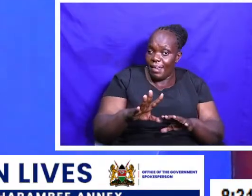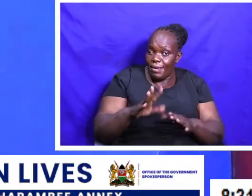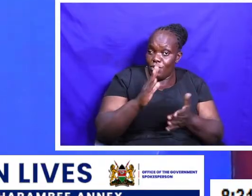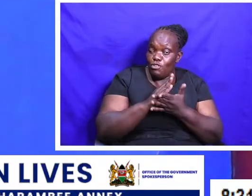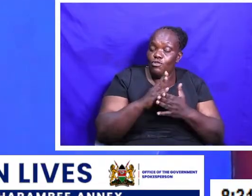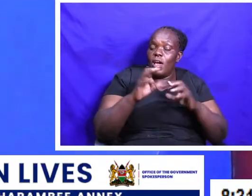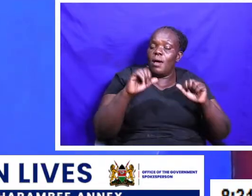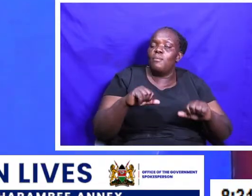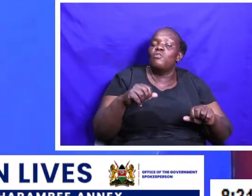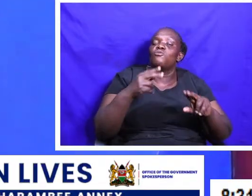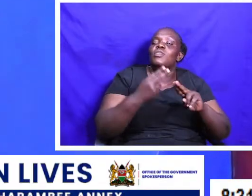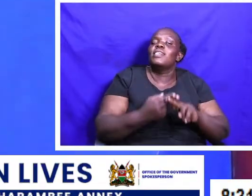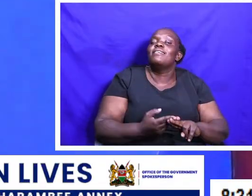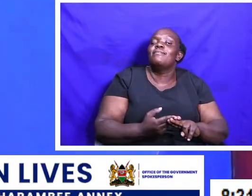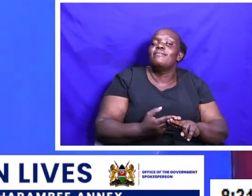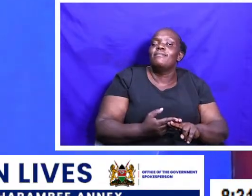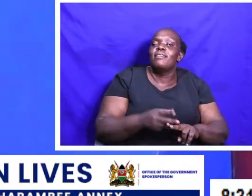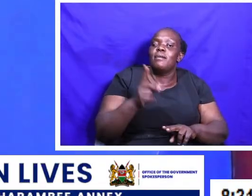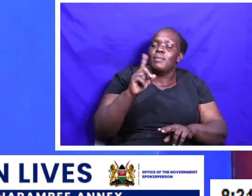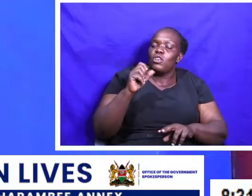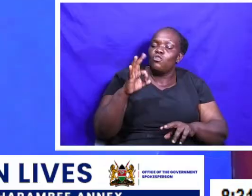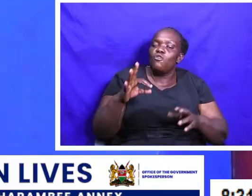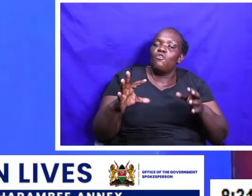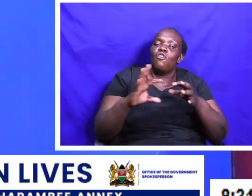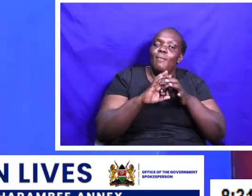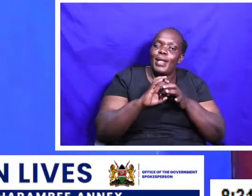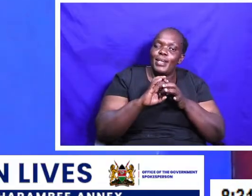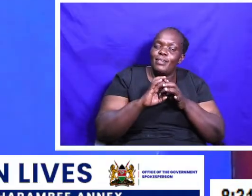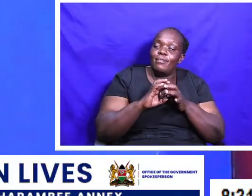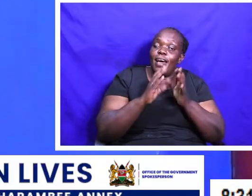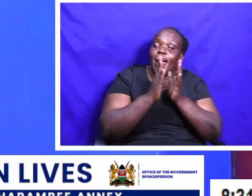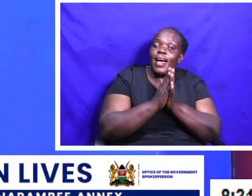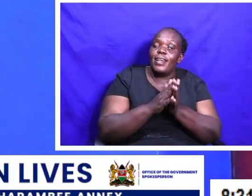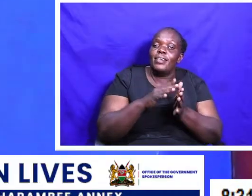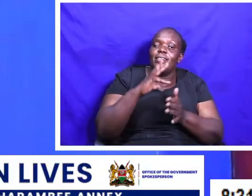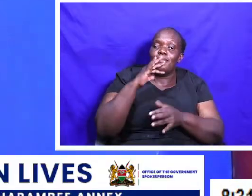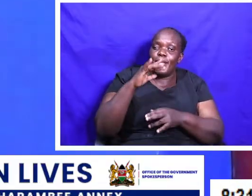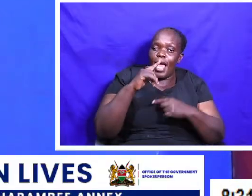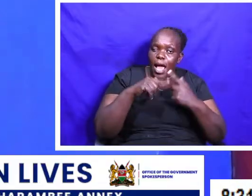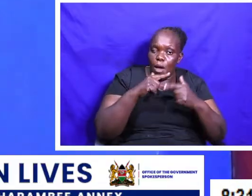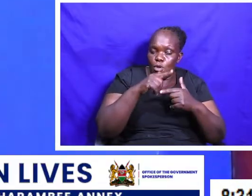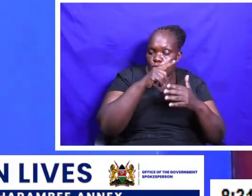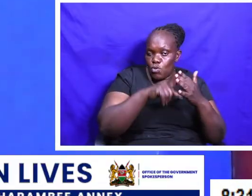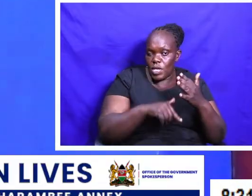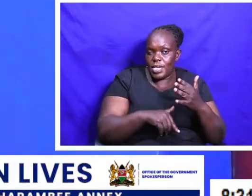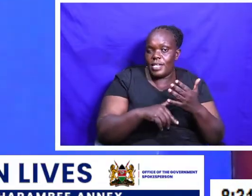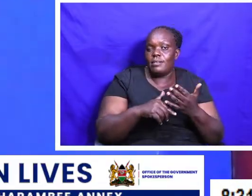we were able to sit down with the Ministry of Cooperatives, and we talked about